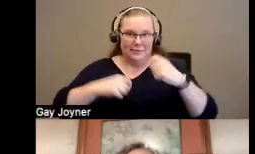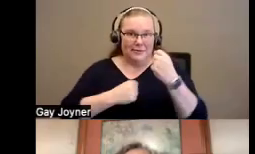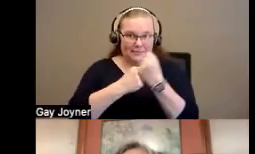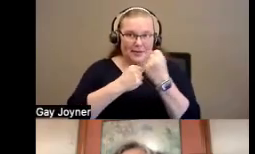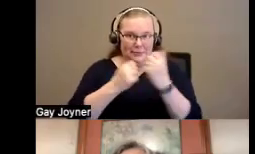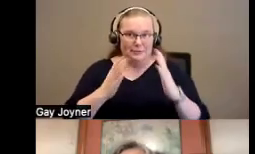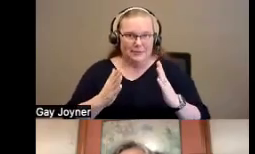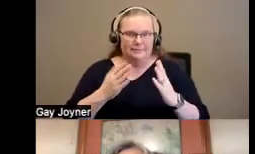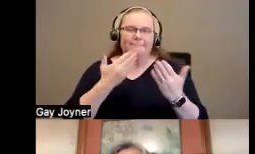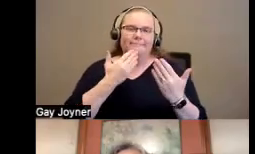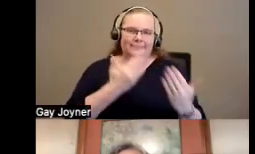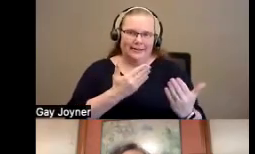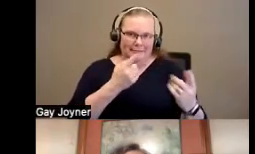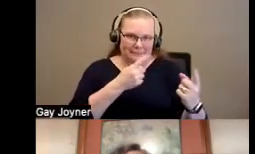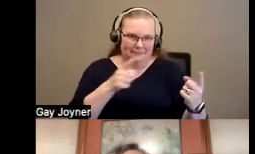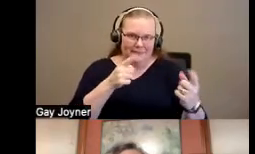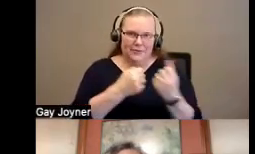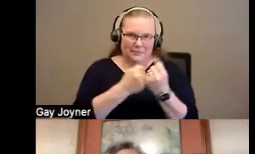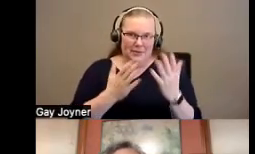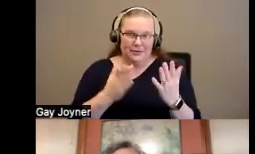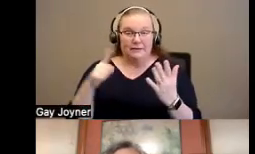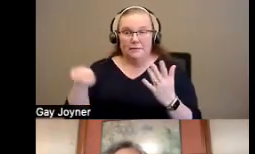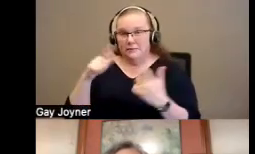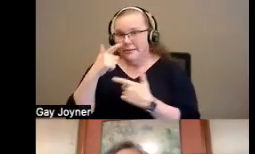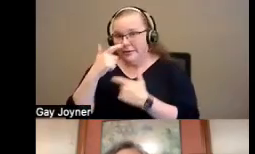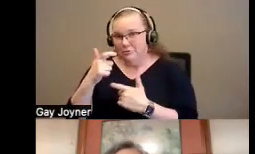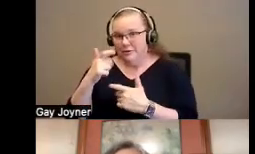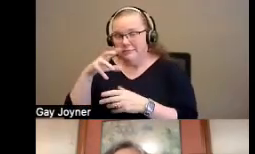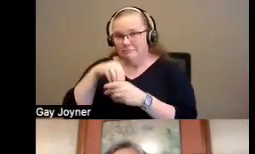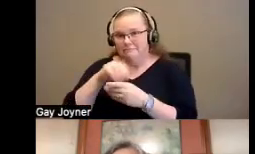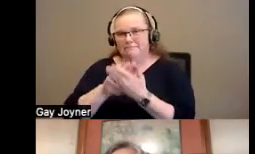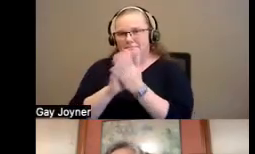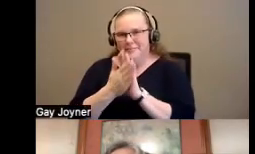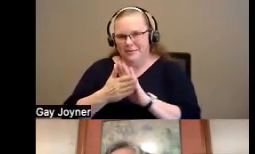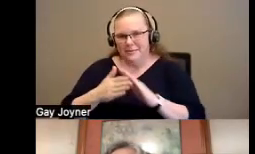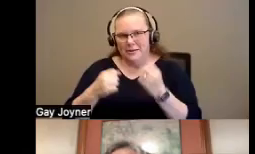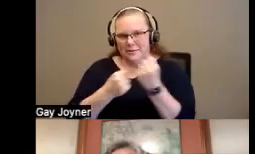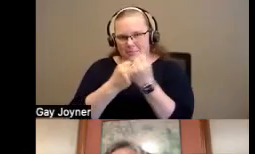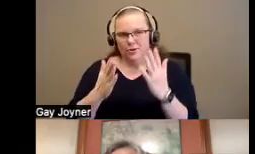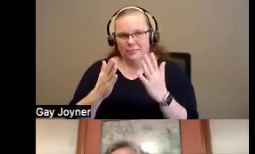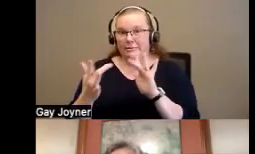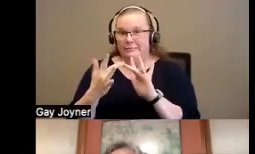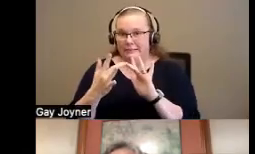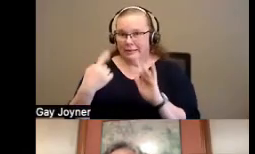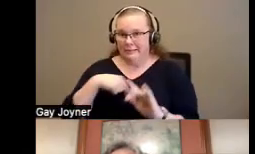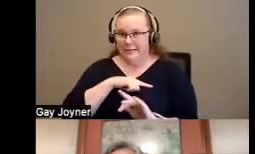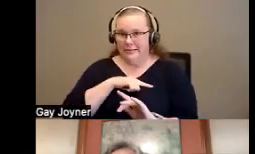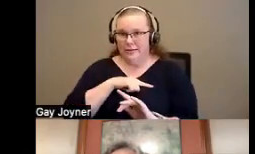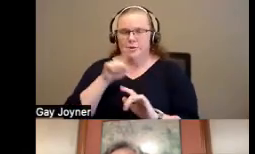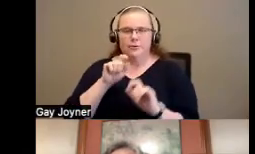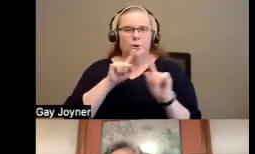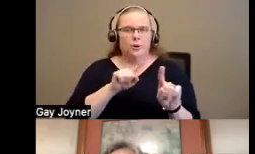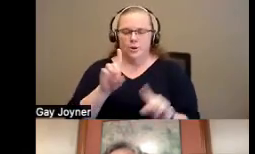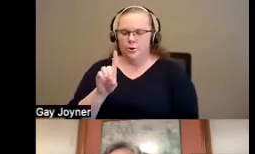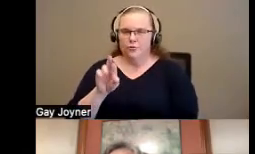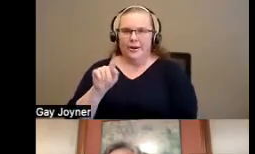Please tell them thank you. And if you're interested in being a sponsor, please get in touch with us. You can go to